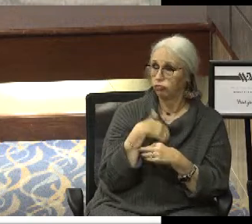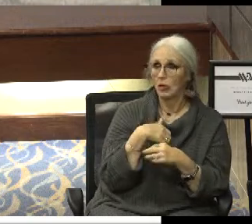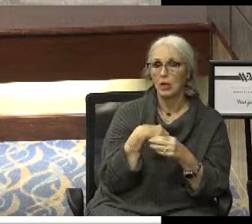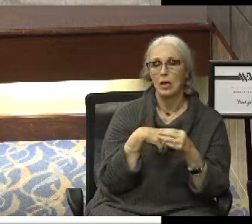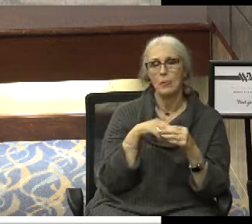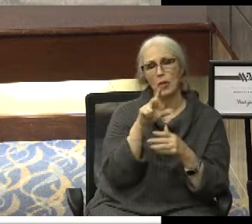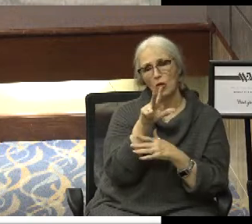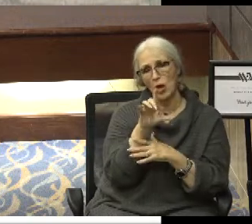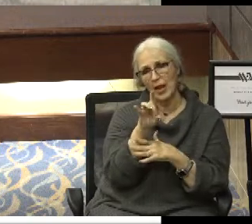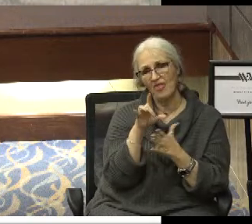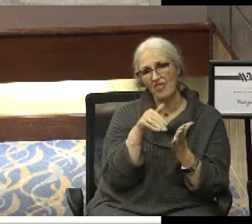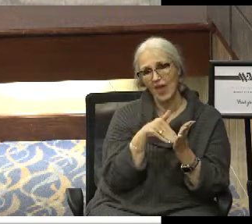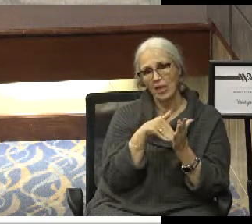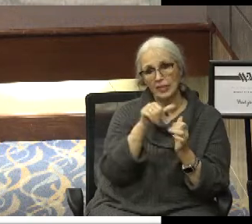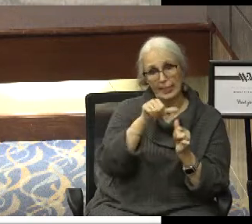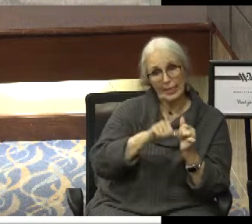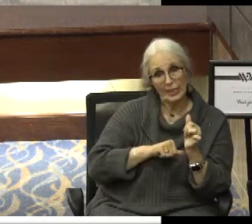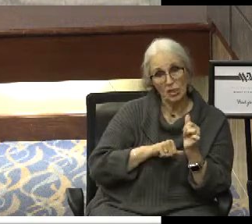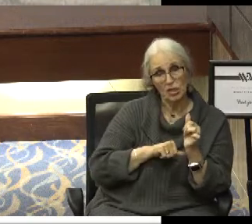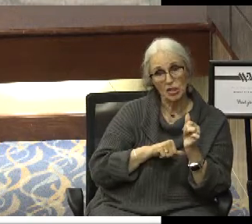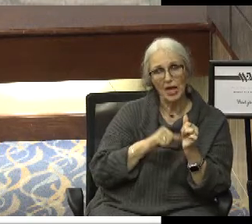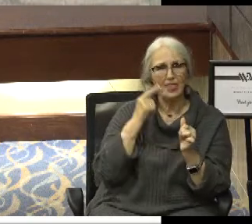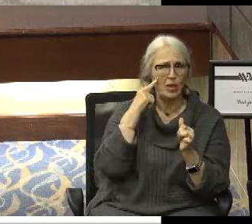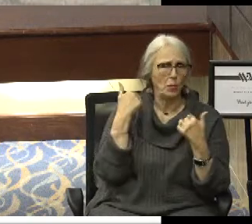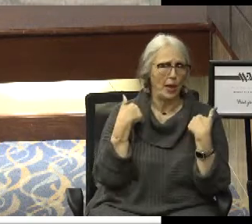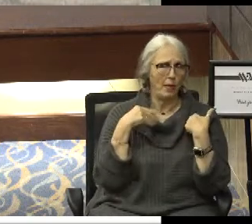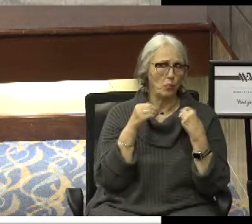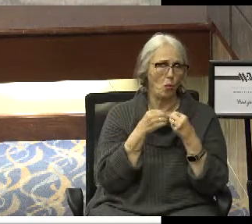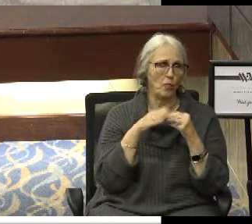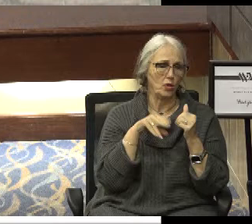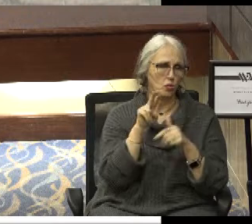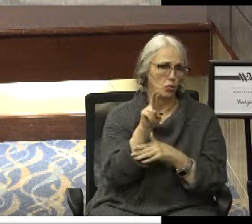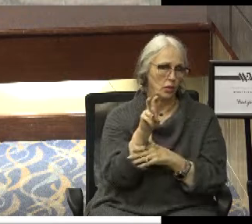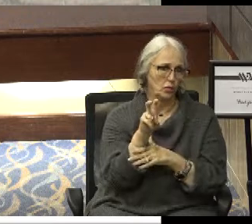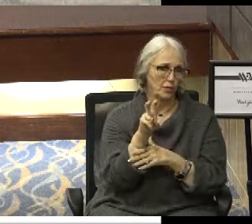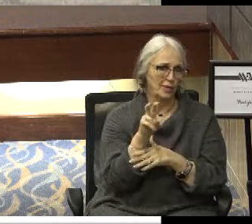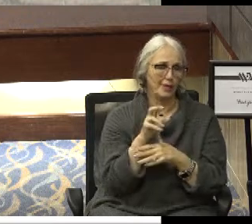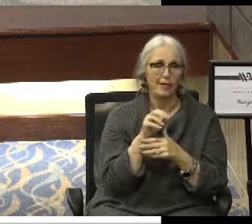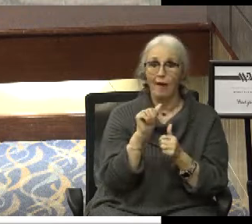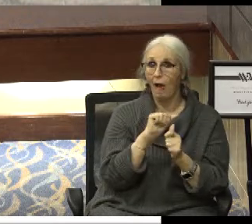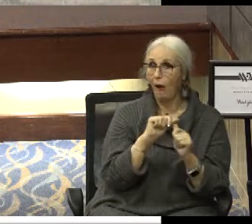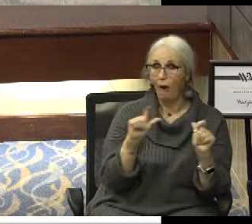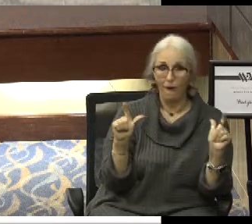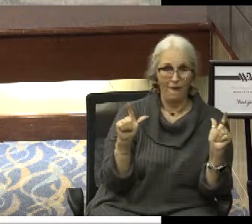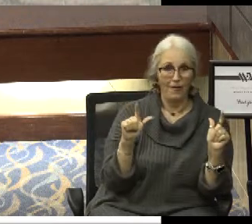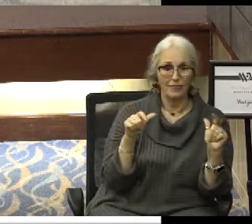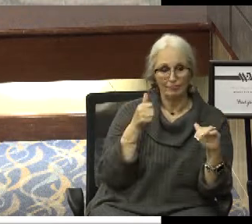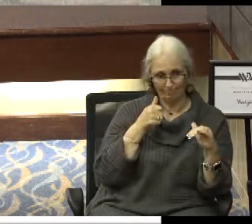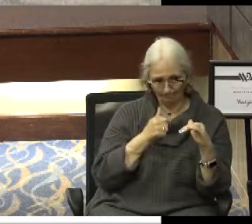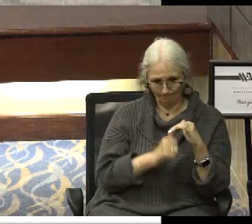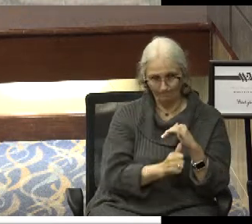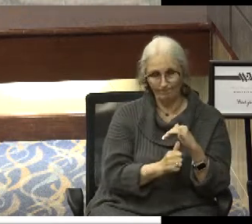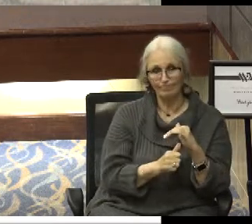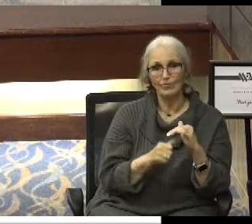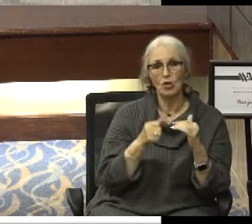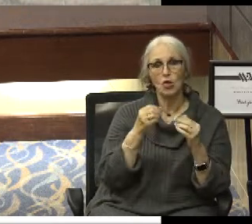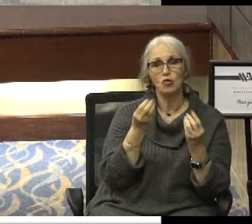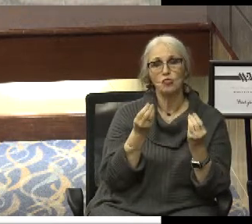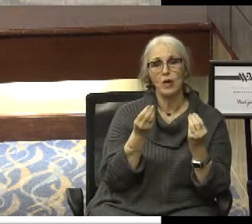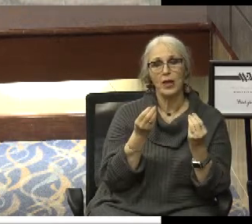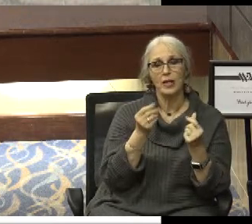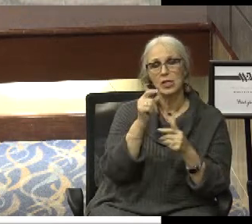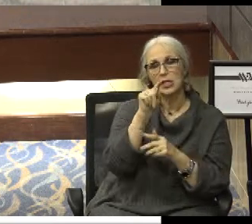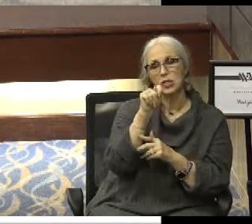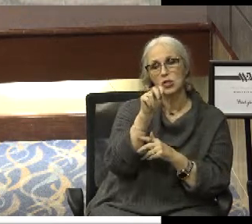about 38,000 pounds each, and I think we had over 200 of them. All of those are in the ground. There was a